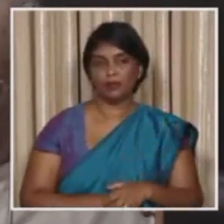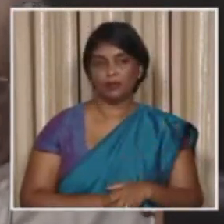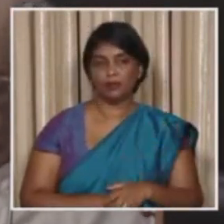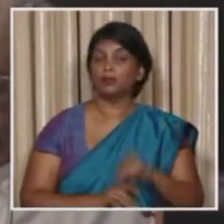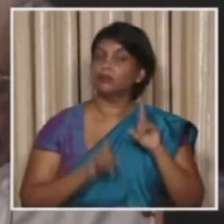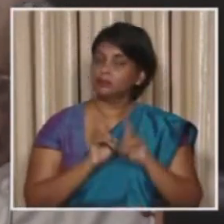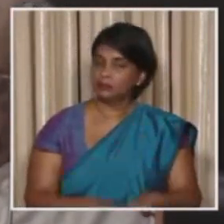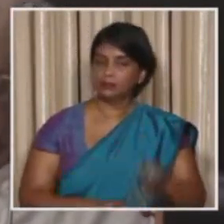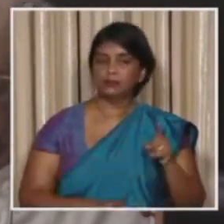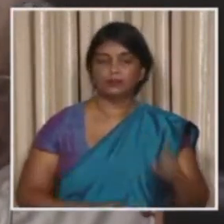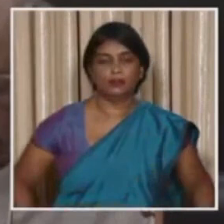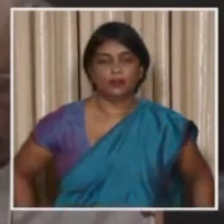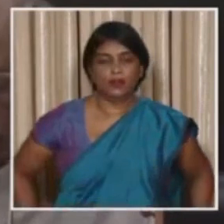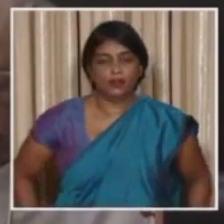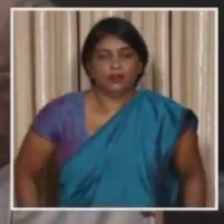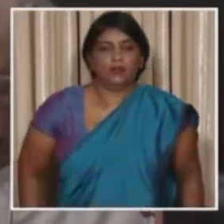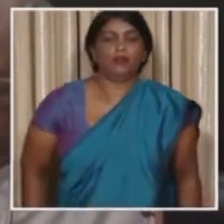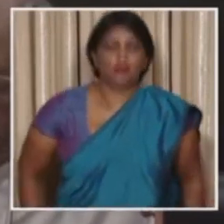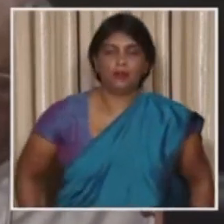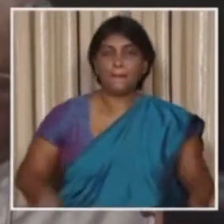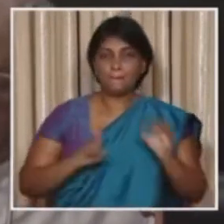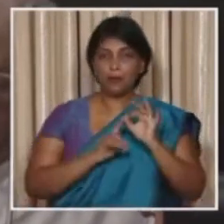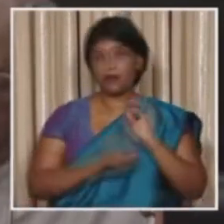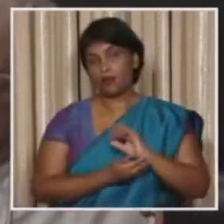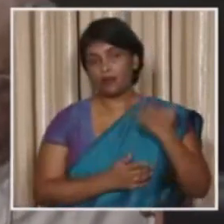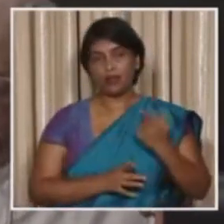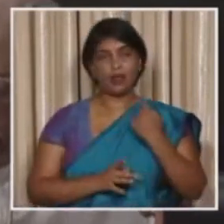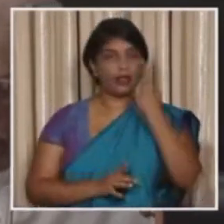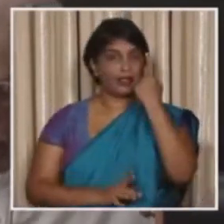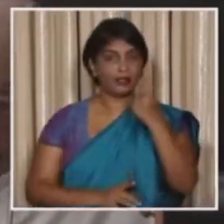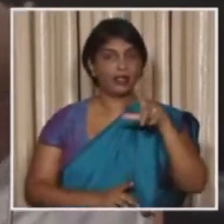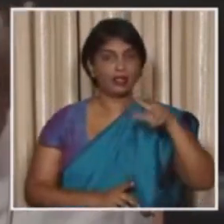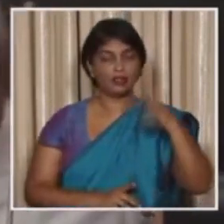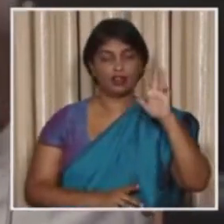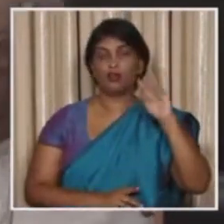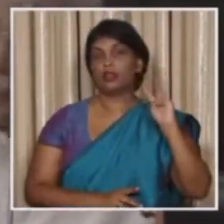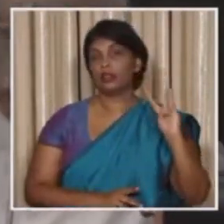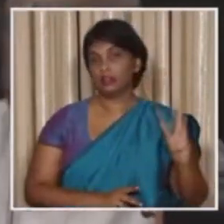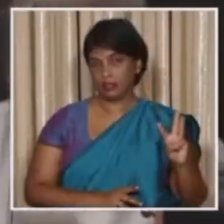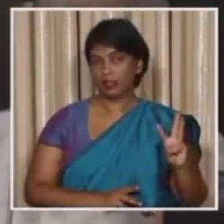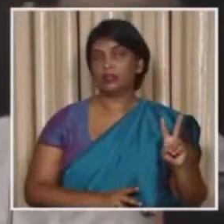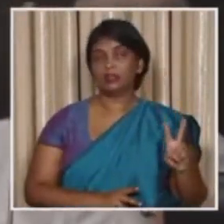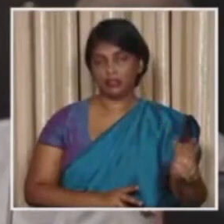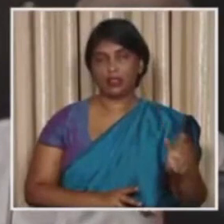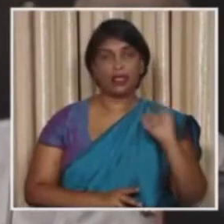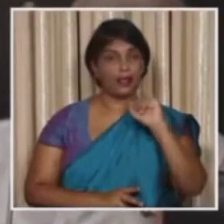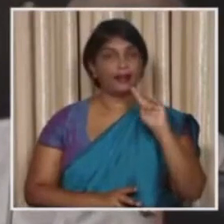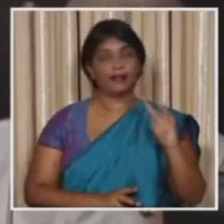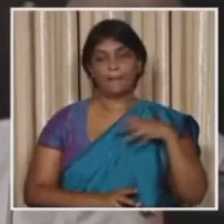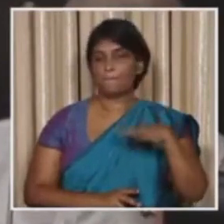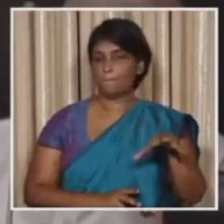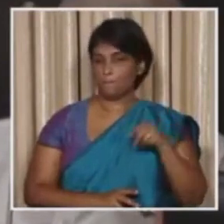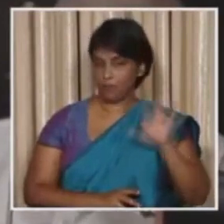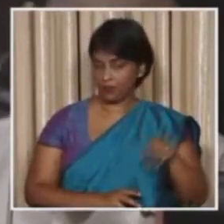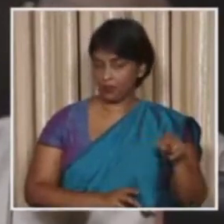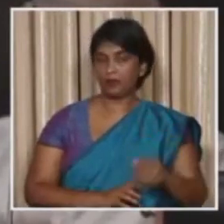and privately owned. Further release of the land is envisaged under the categories of 1. Land for immediate release comprises